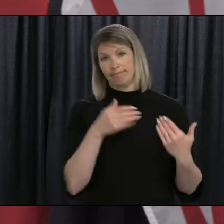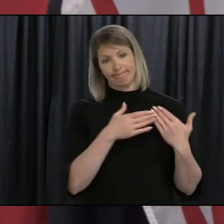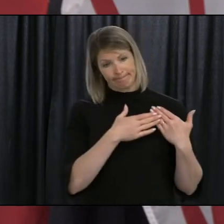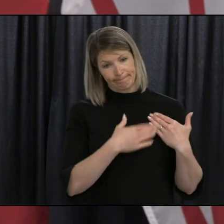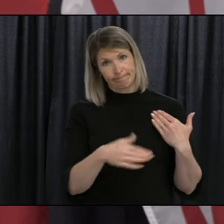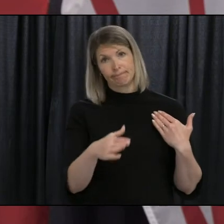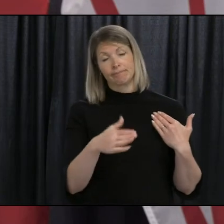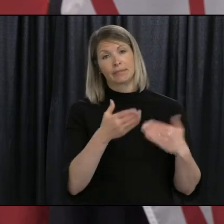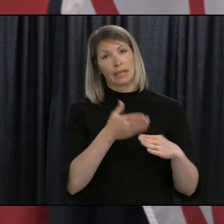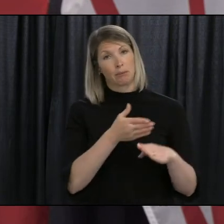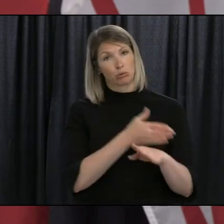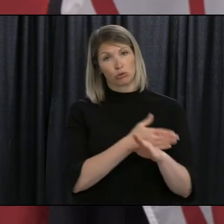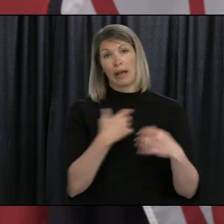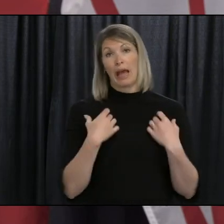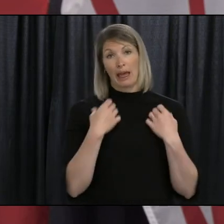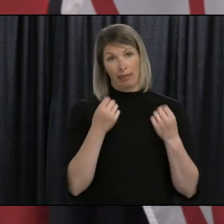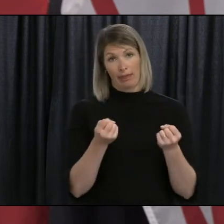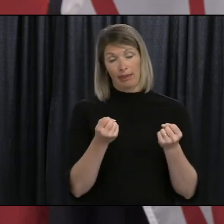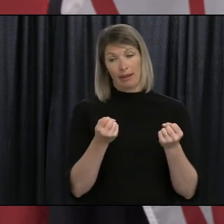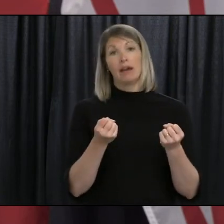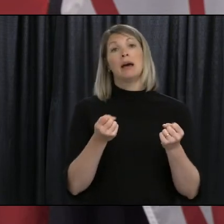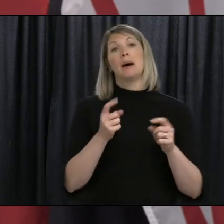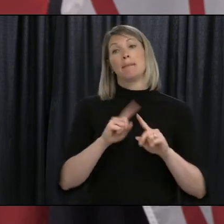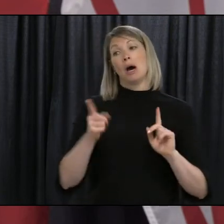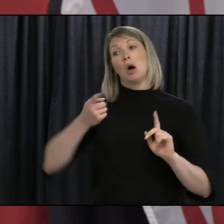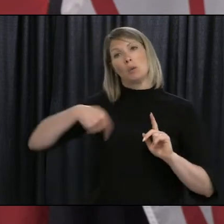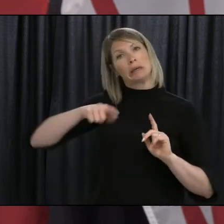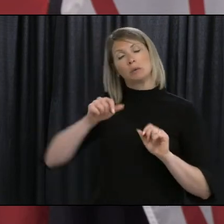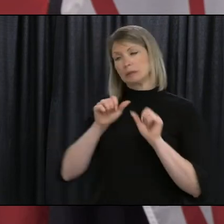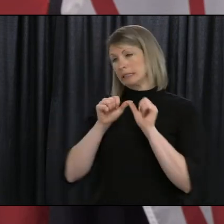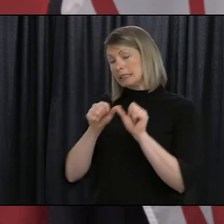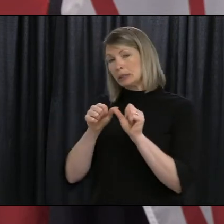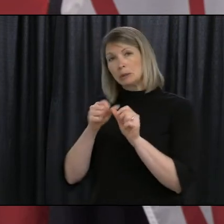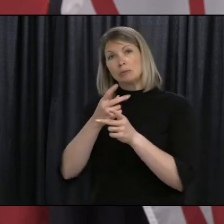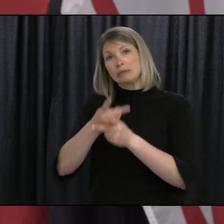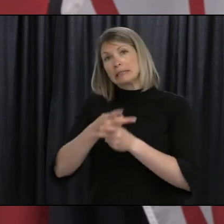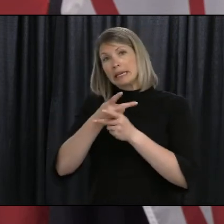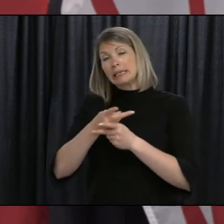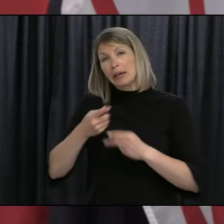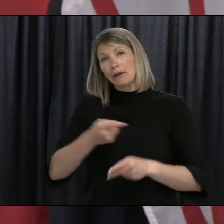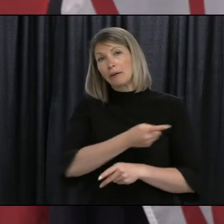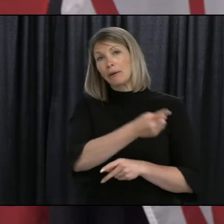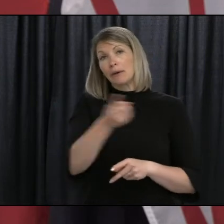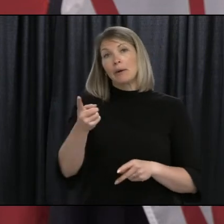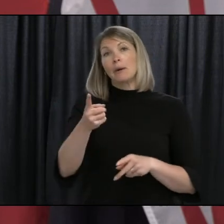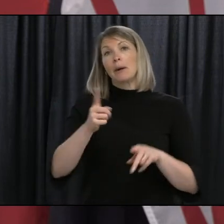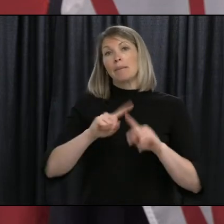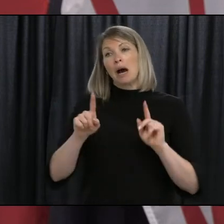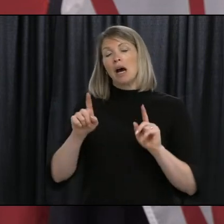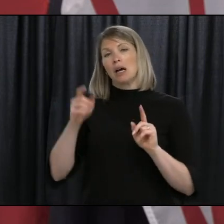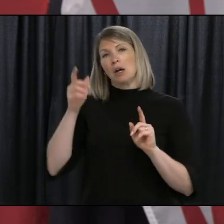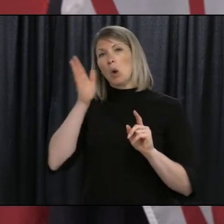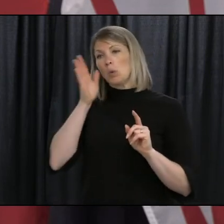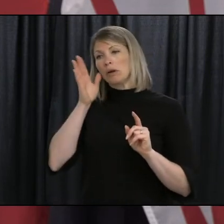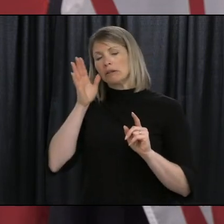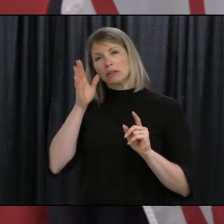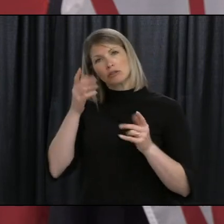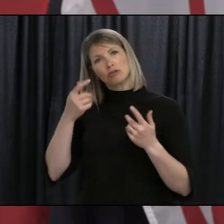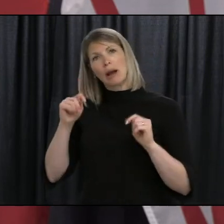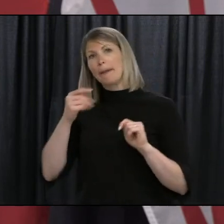do what we need to do in order to get through this global pandemic. And things like we announced